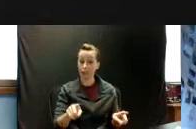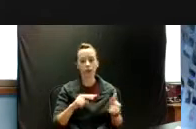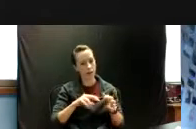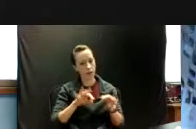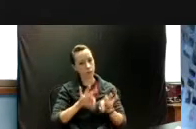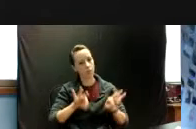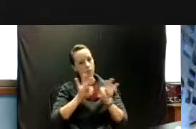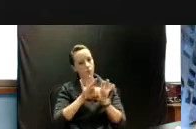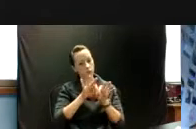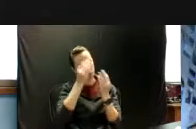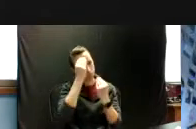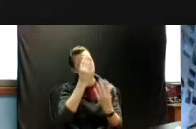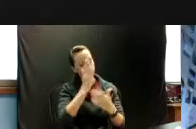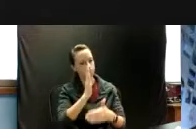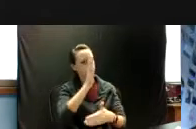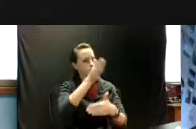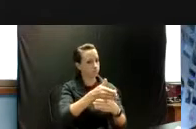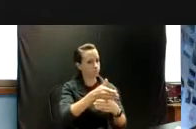right?